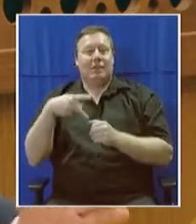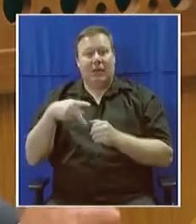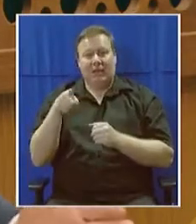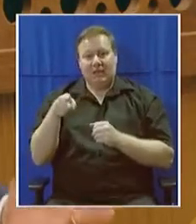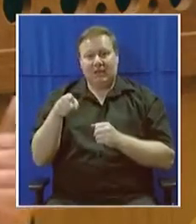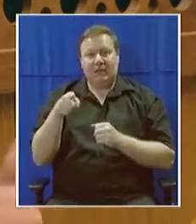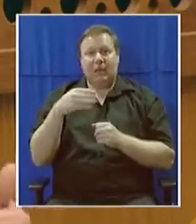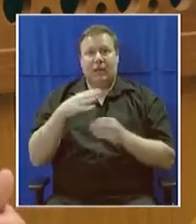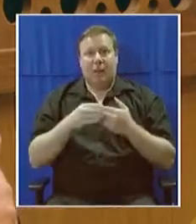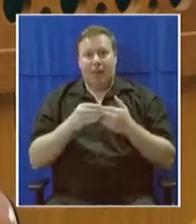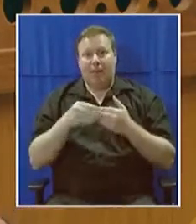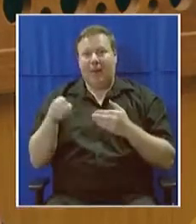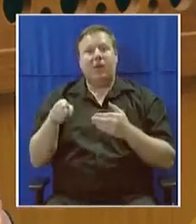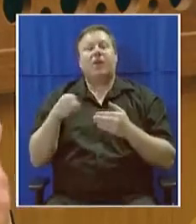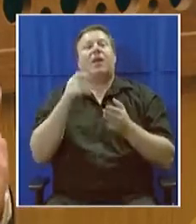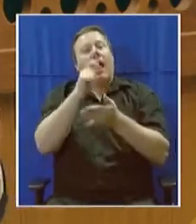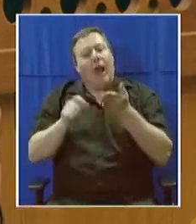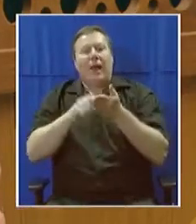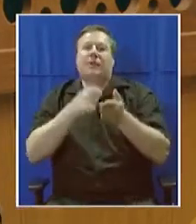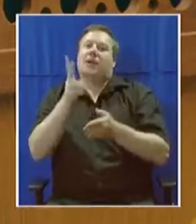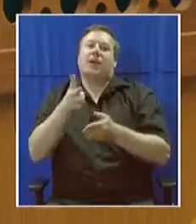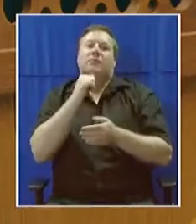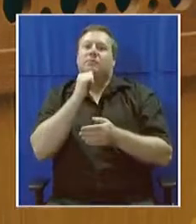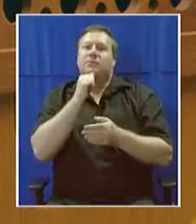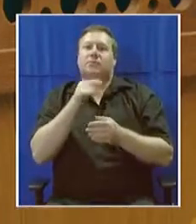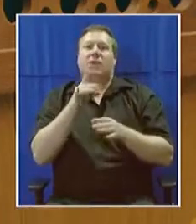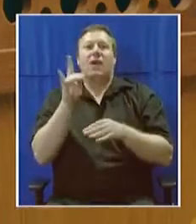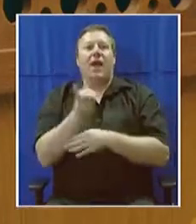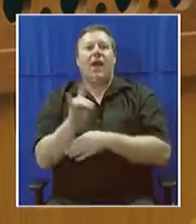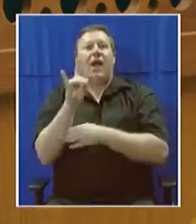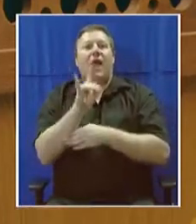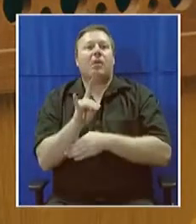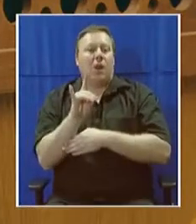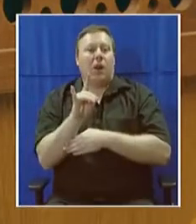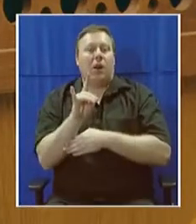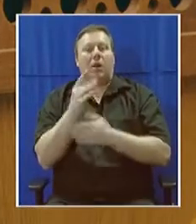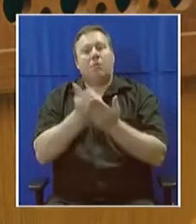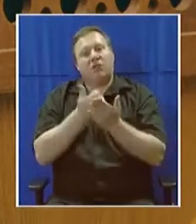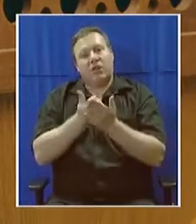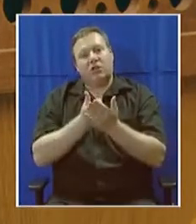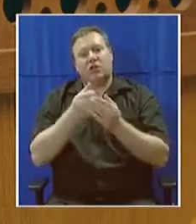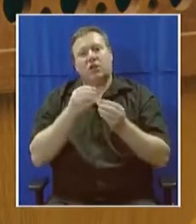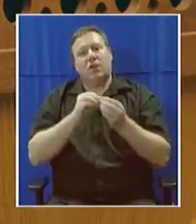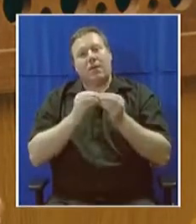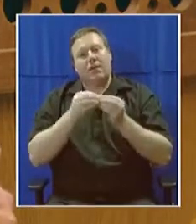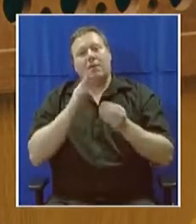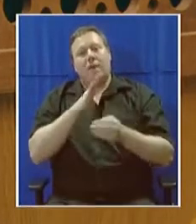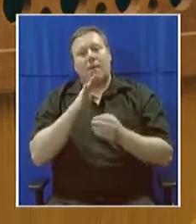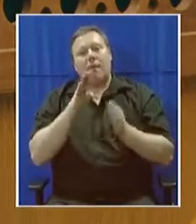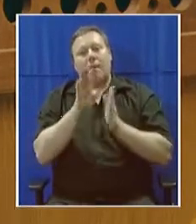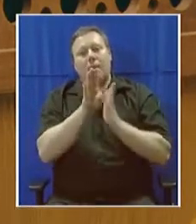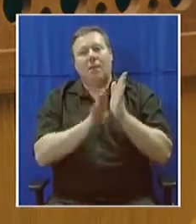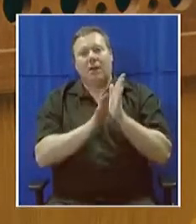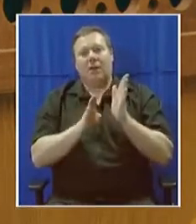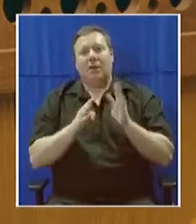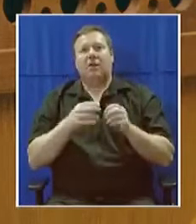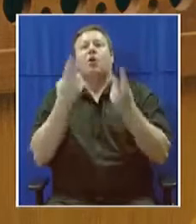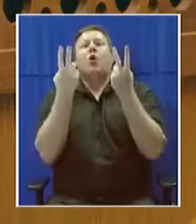our member who was not re-elected, that is the Animal Protection Amendment Bill, will now have to be reintroduced de novo